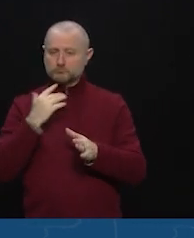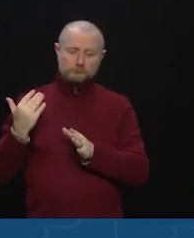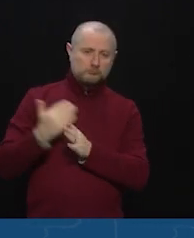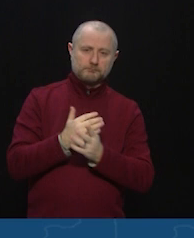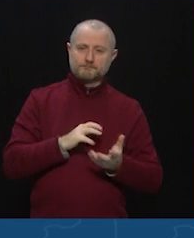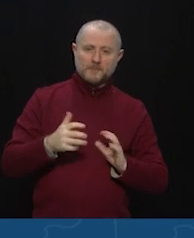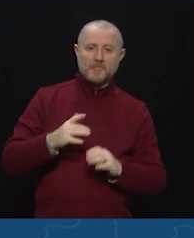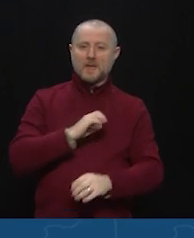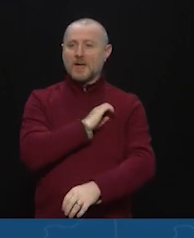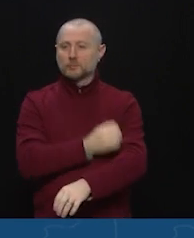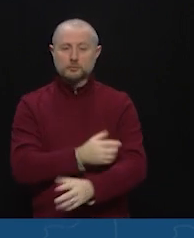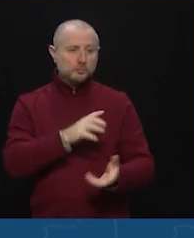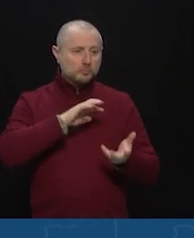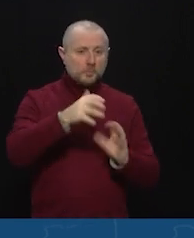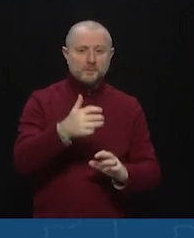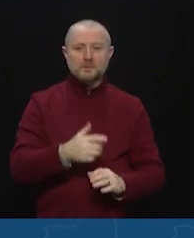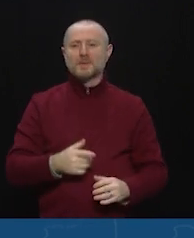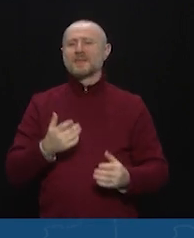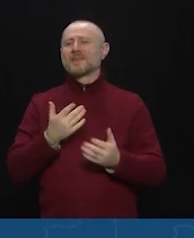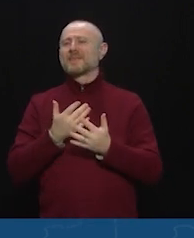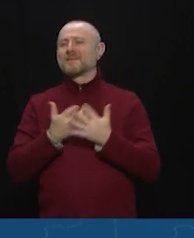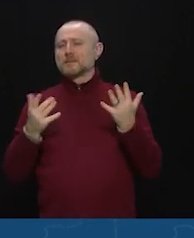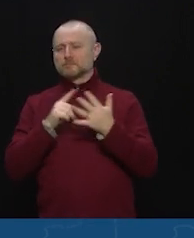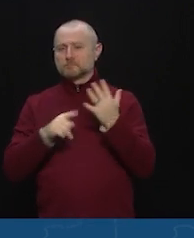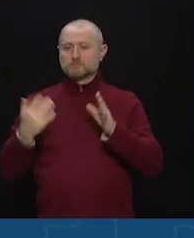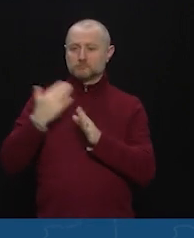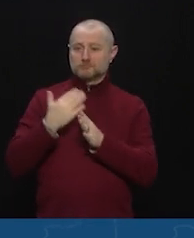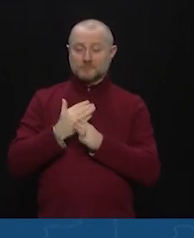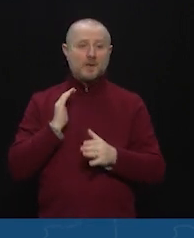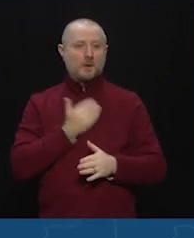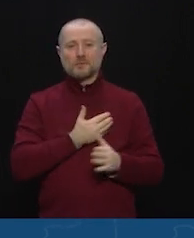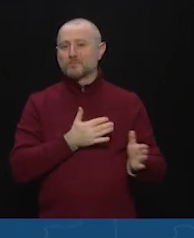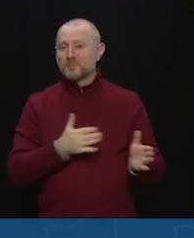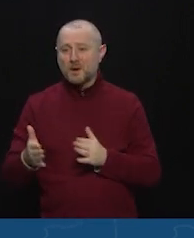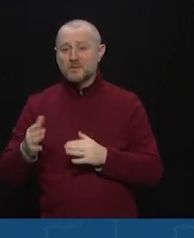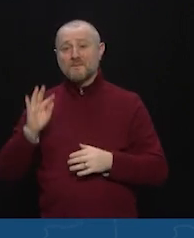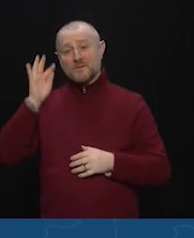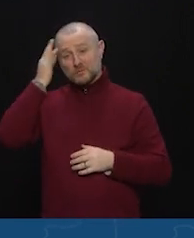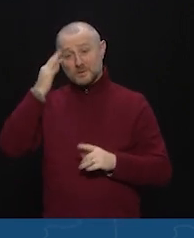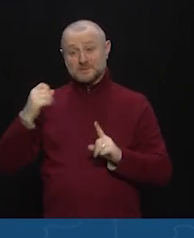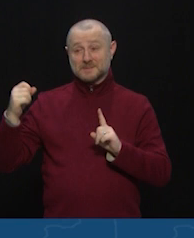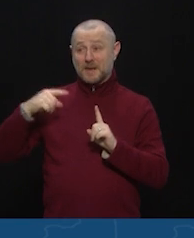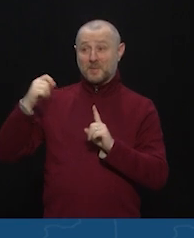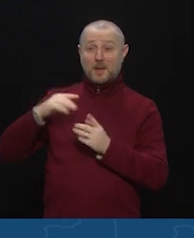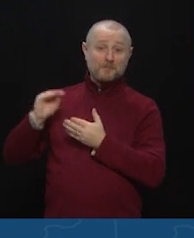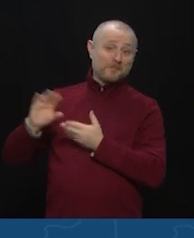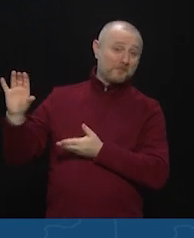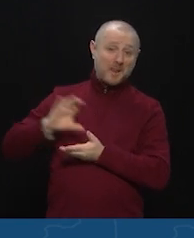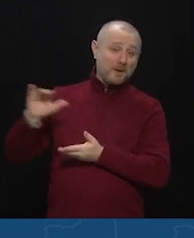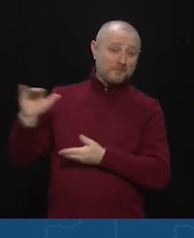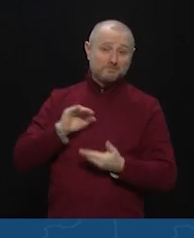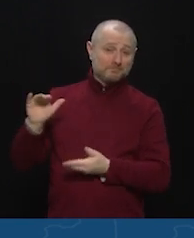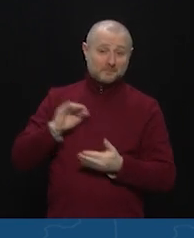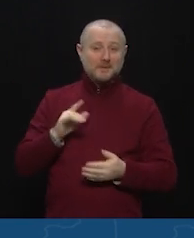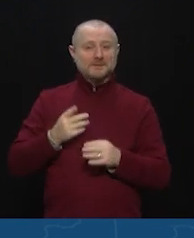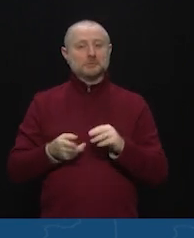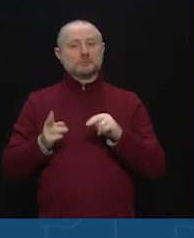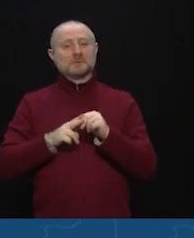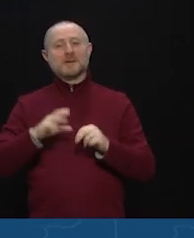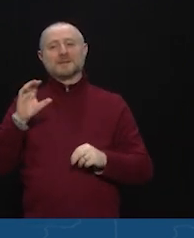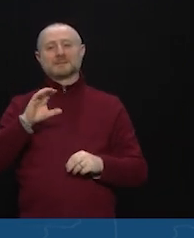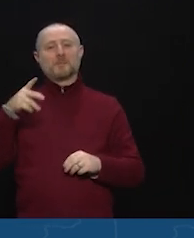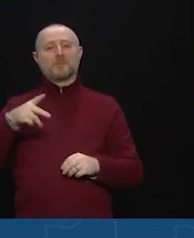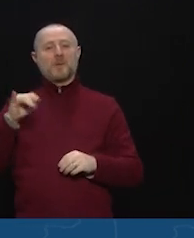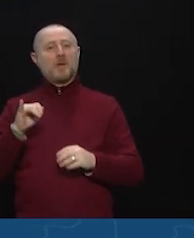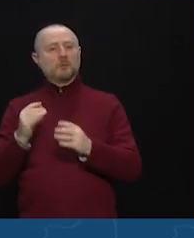impacting our plan. And the fiscal stimulus has contributed to CPI growth of 4.7%. And this is